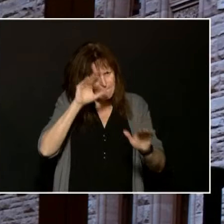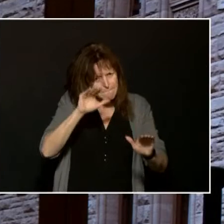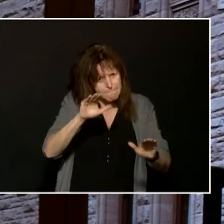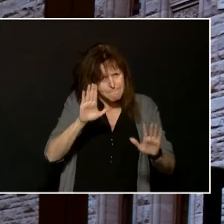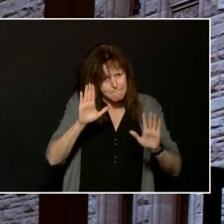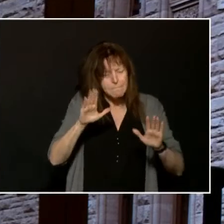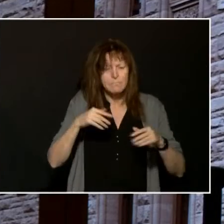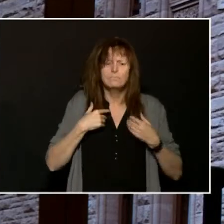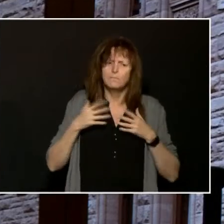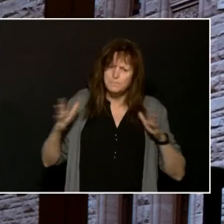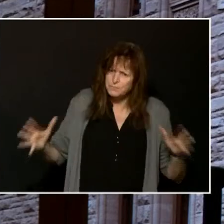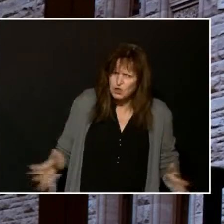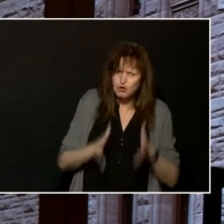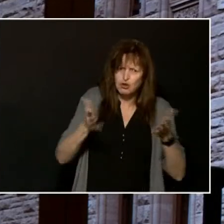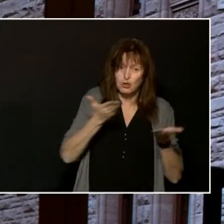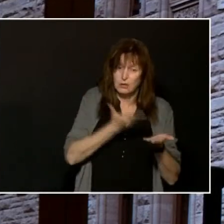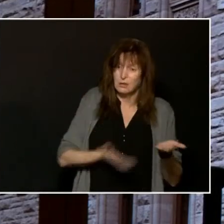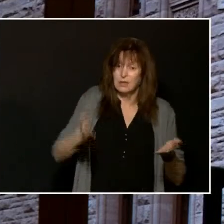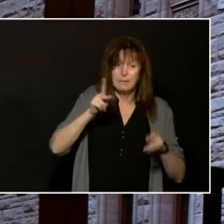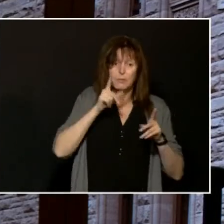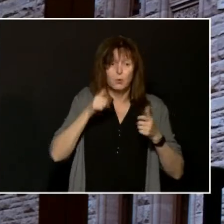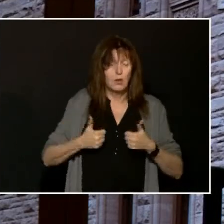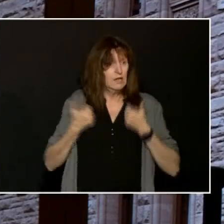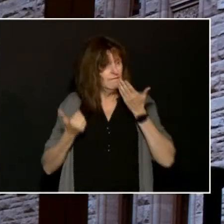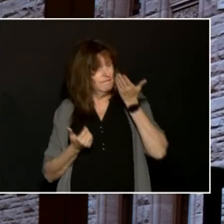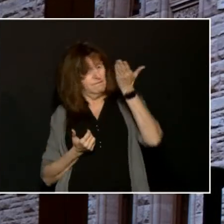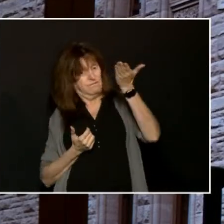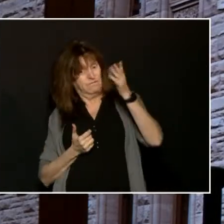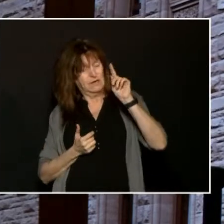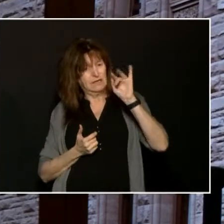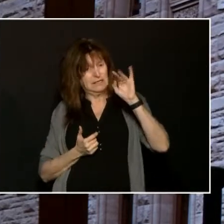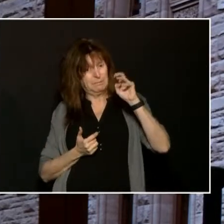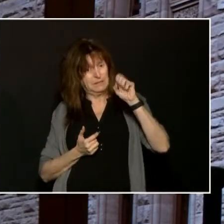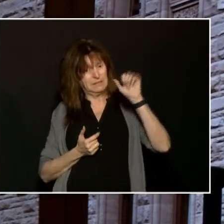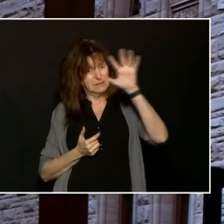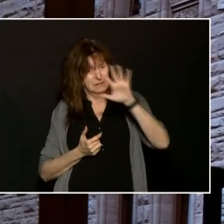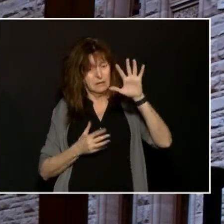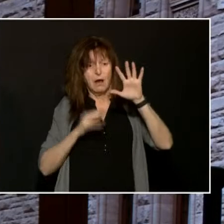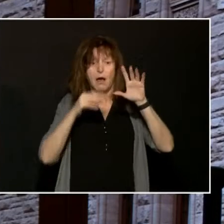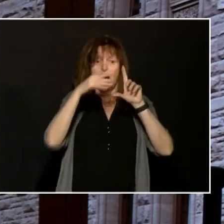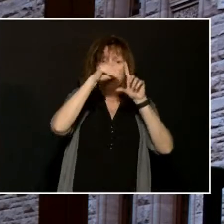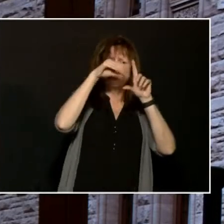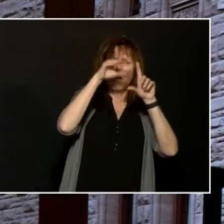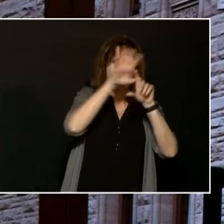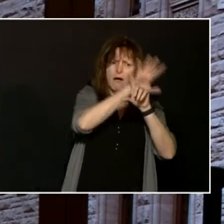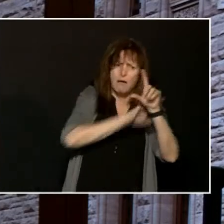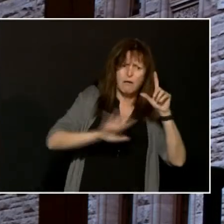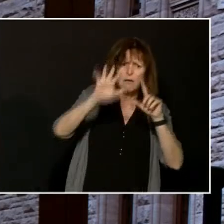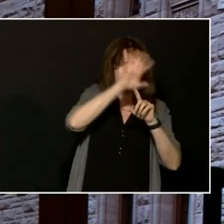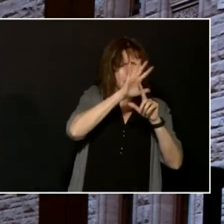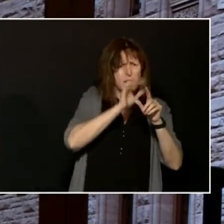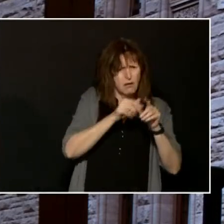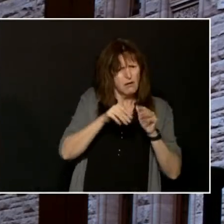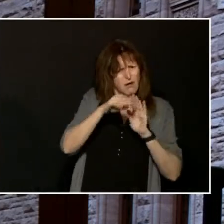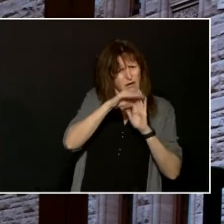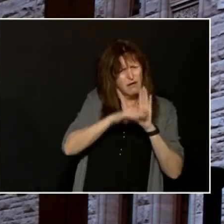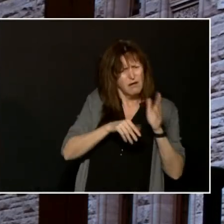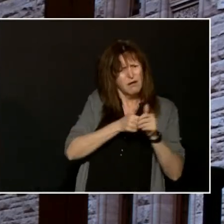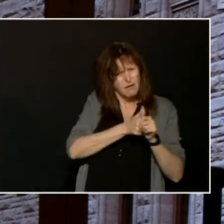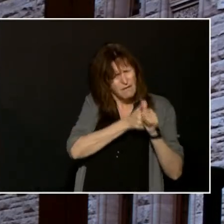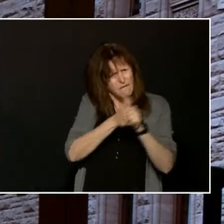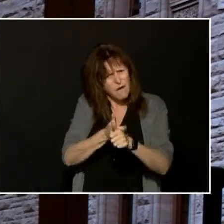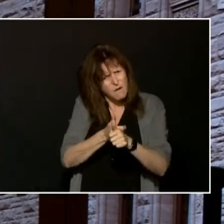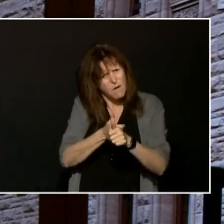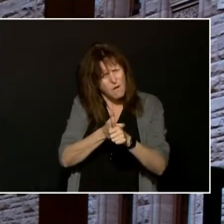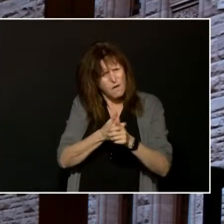encourage the citizens of Timmins in particular, but around there, to exercise all those precautions, listen very carefully to the directions from their medical officer of